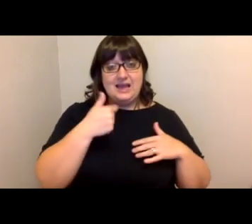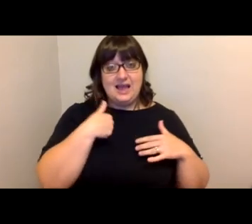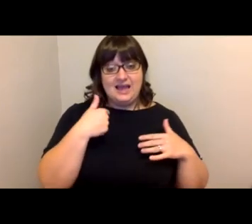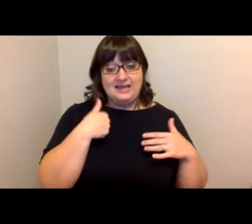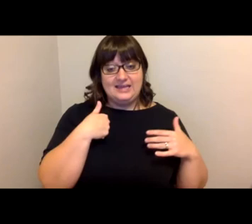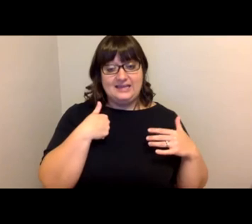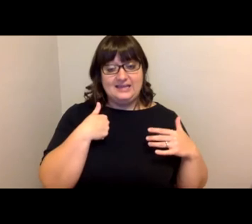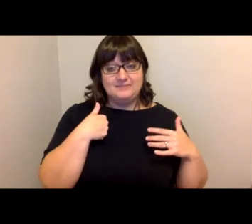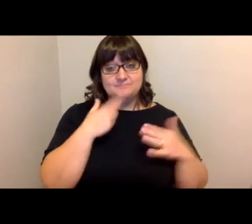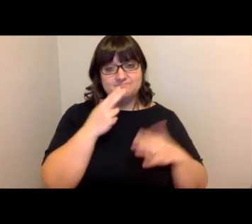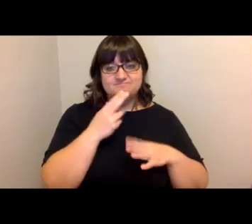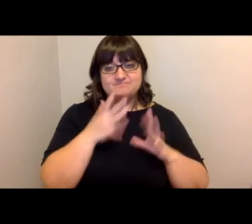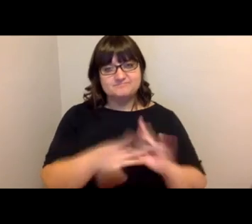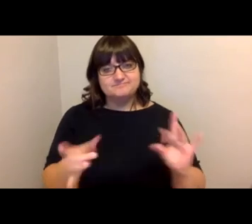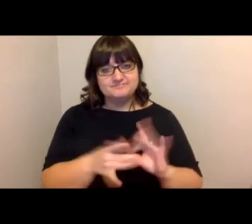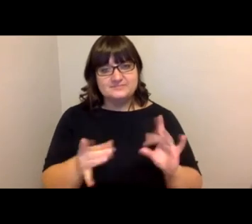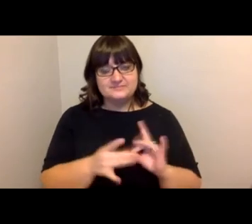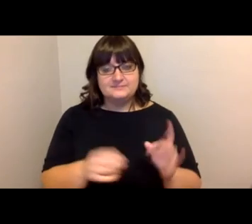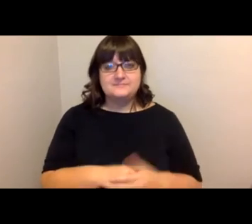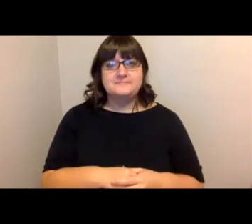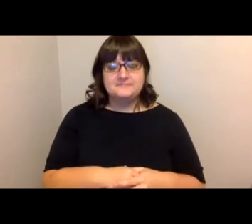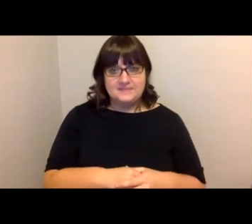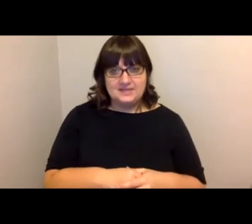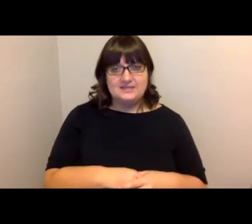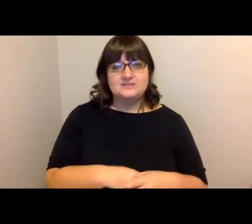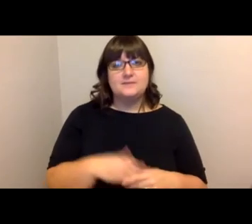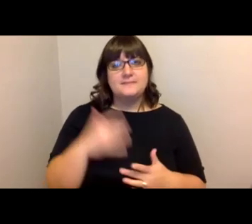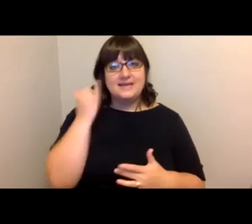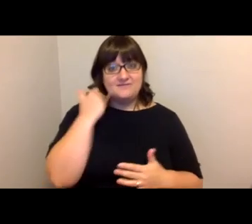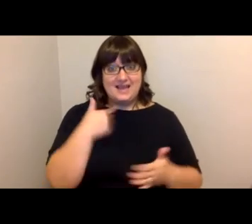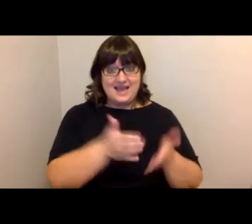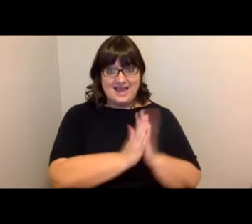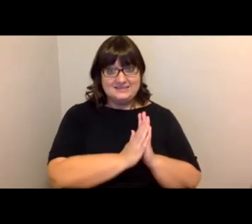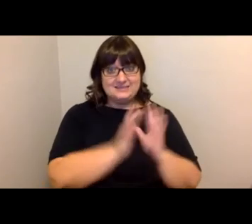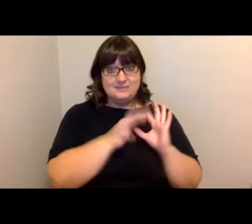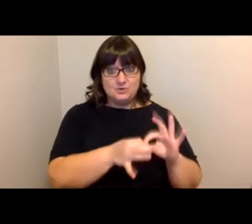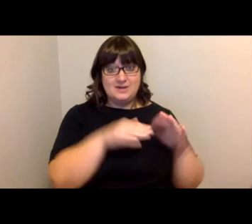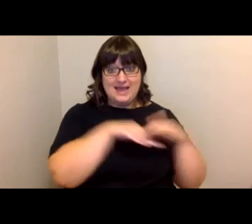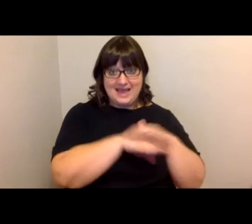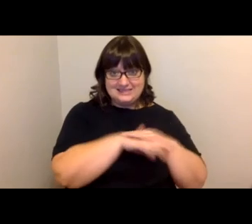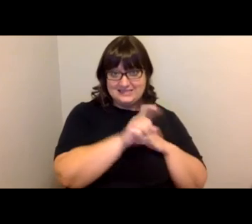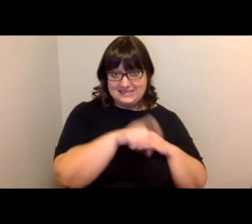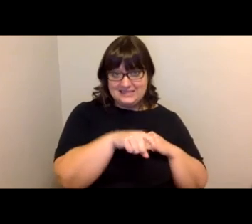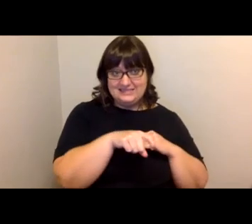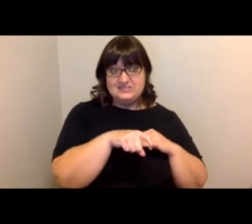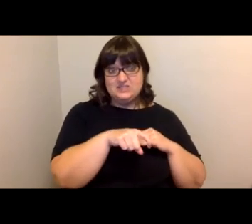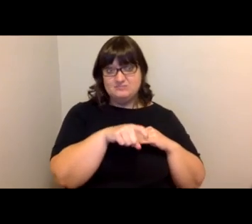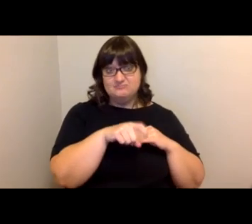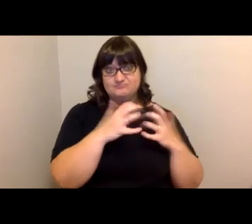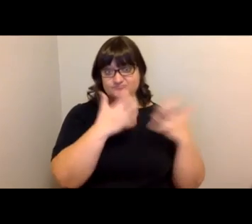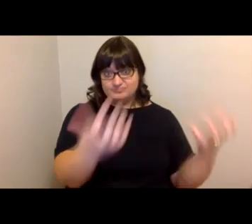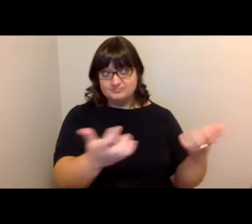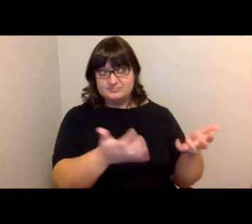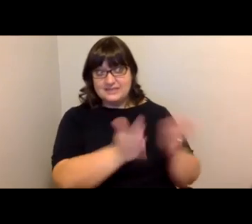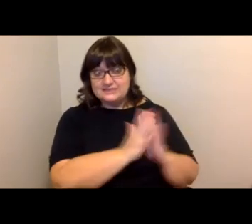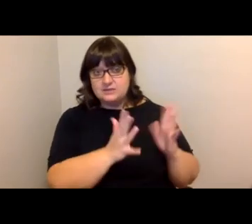life, often when I ask about access needs in the room, able-bodied folks will almost, at least one able-bodied person